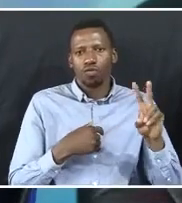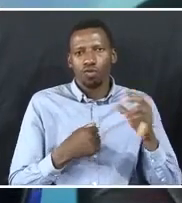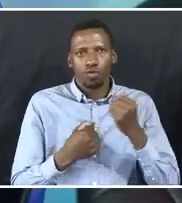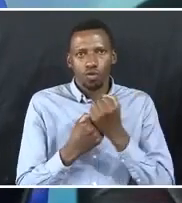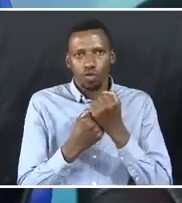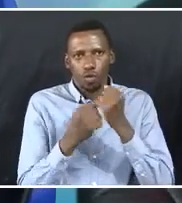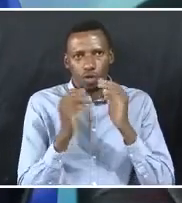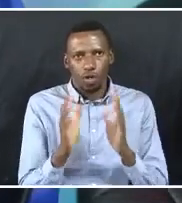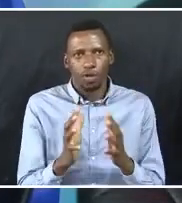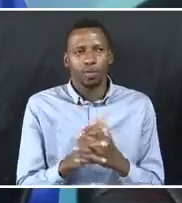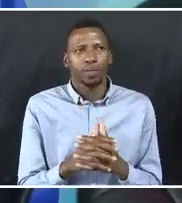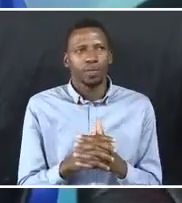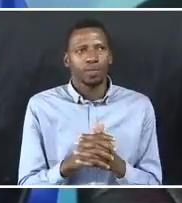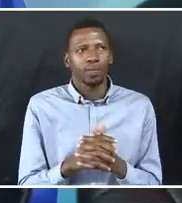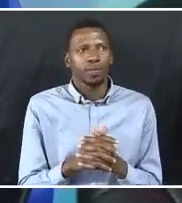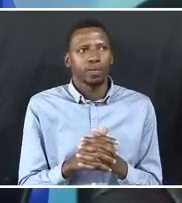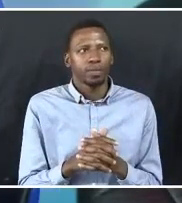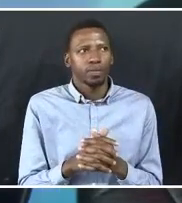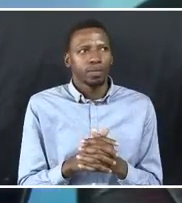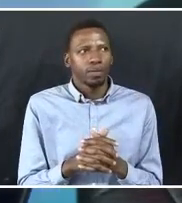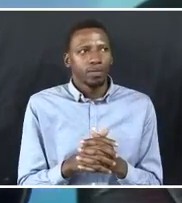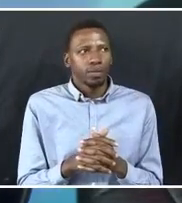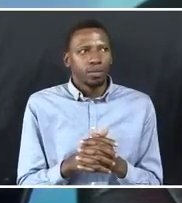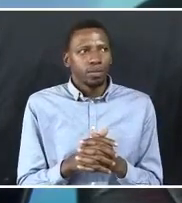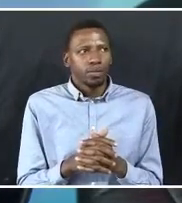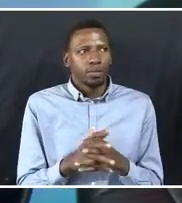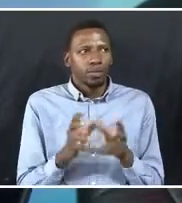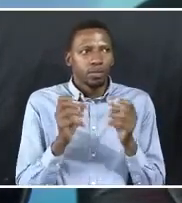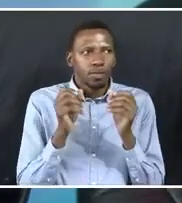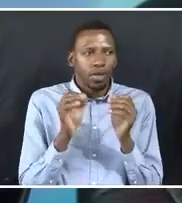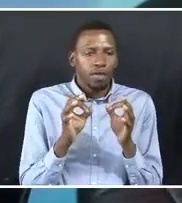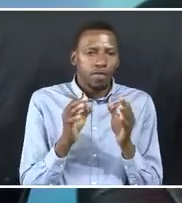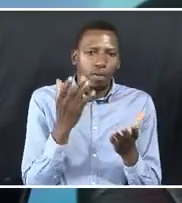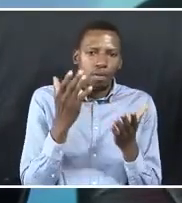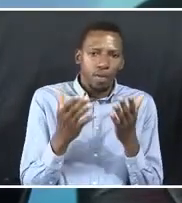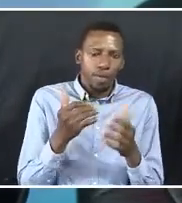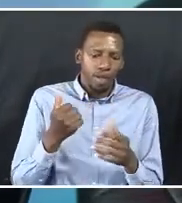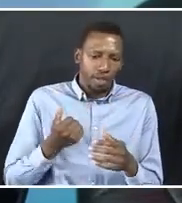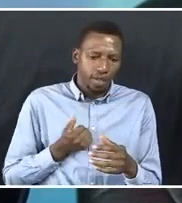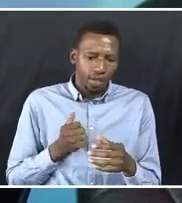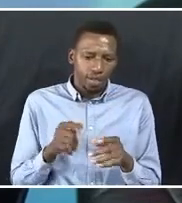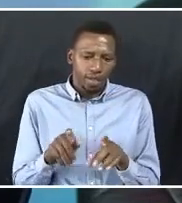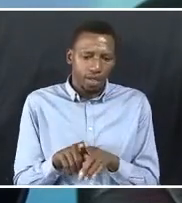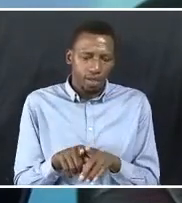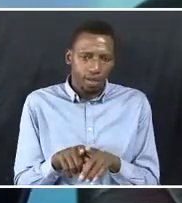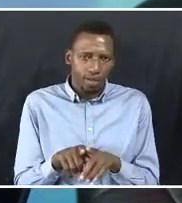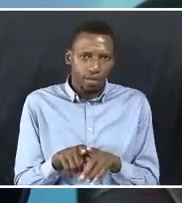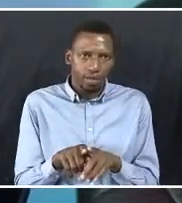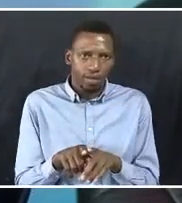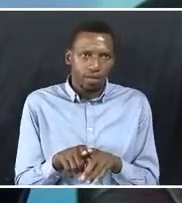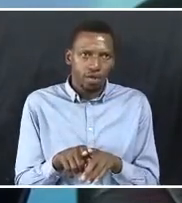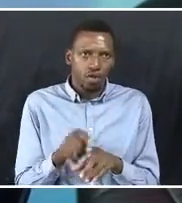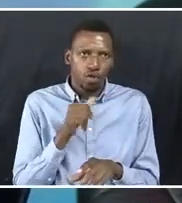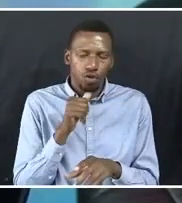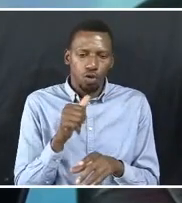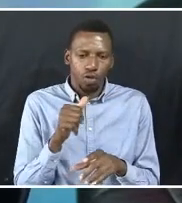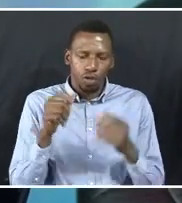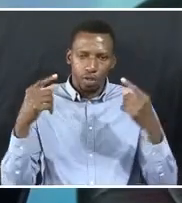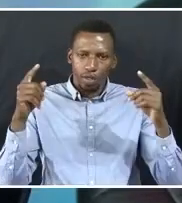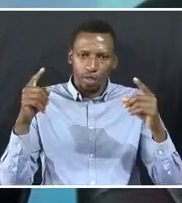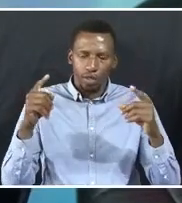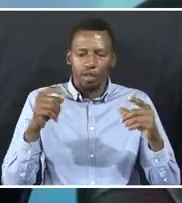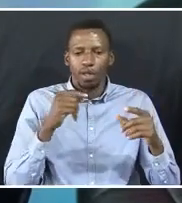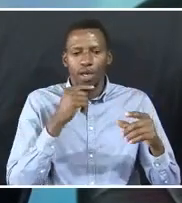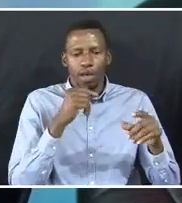If on any occurrence the sister could not make it, a 50% match could do. And that is